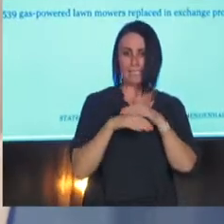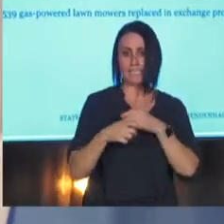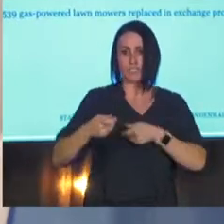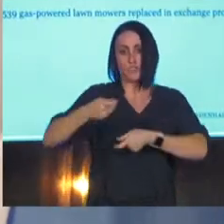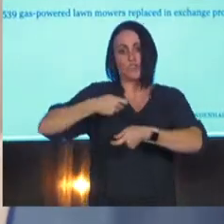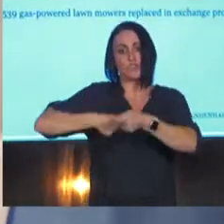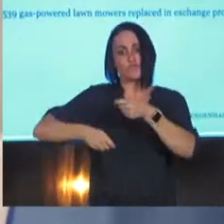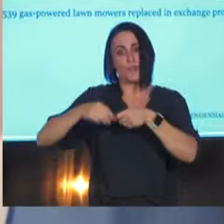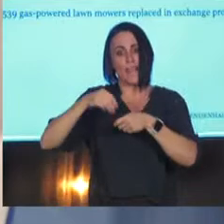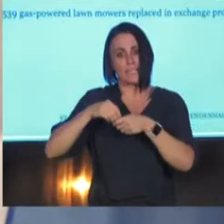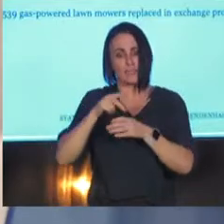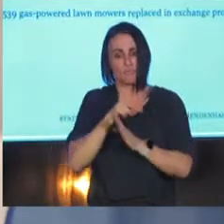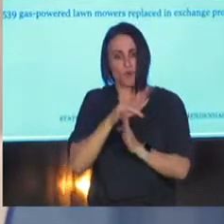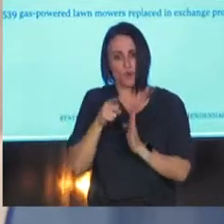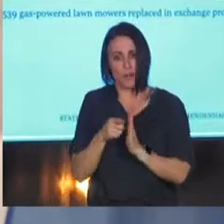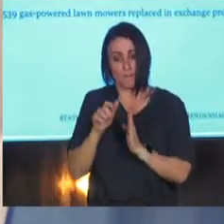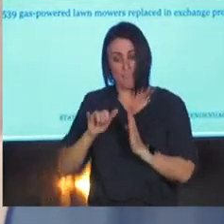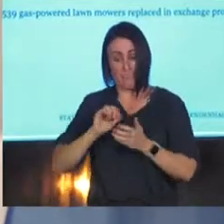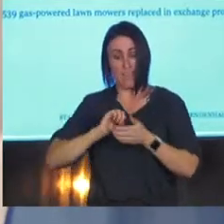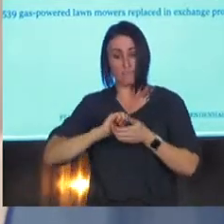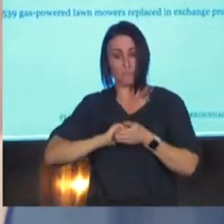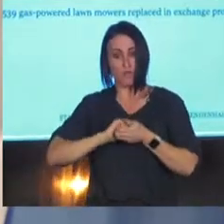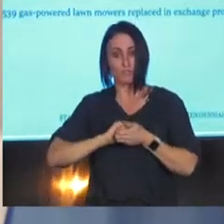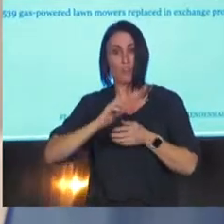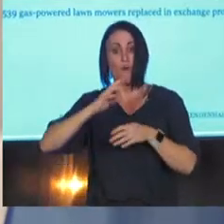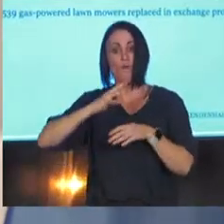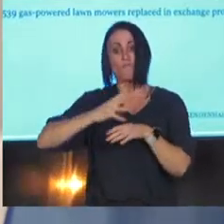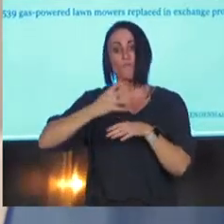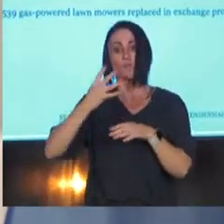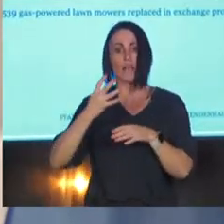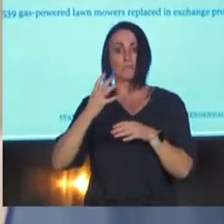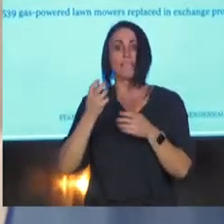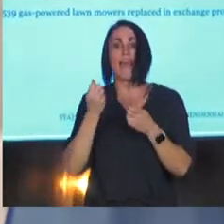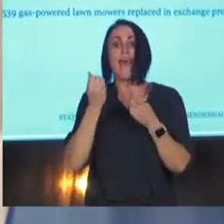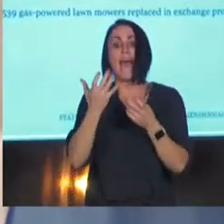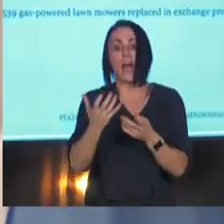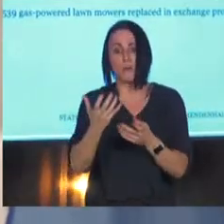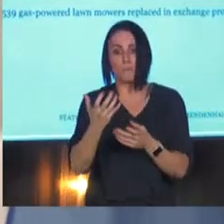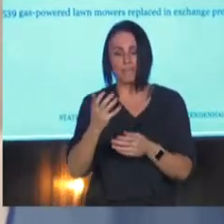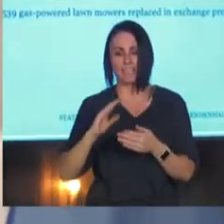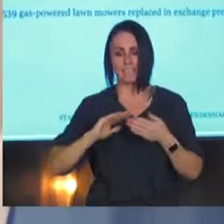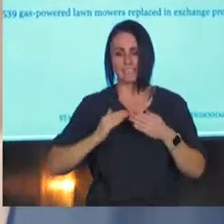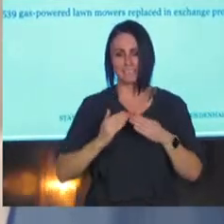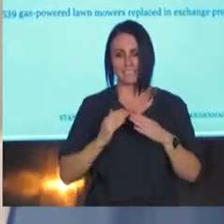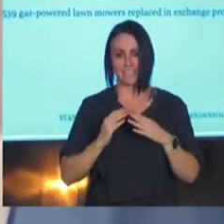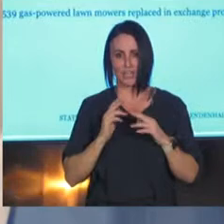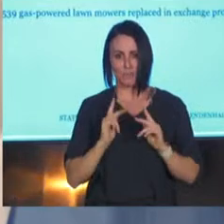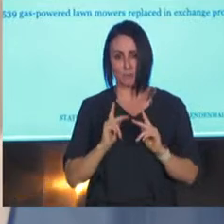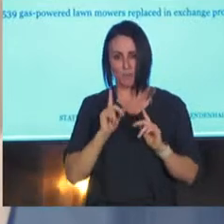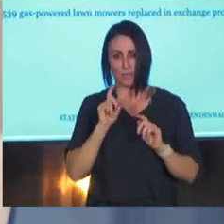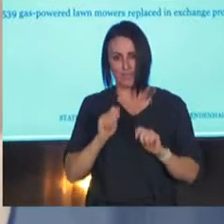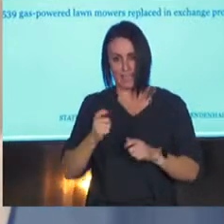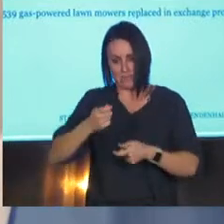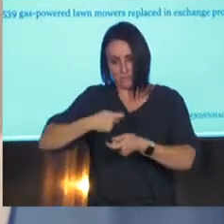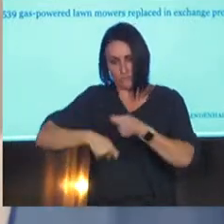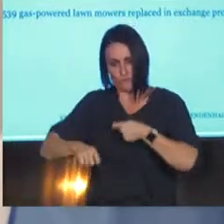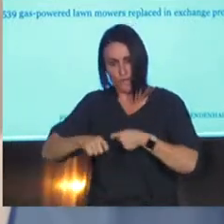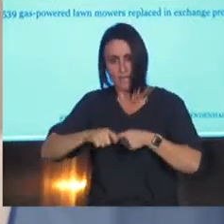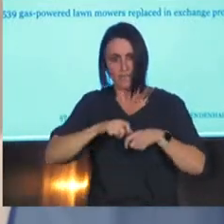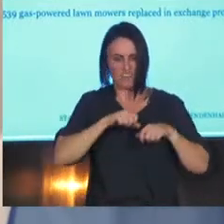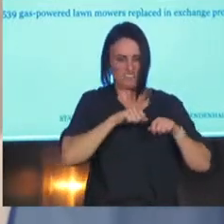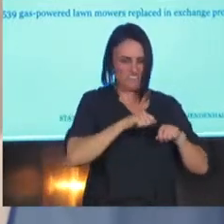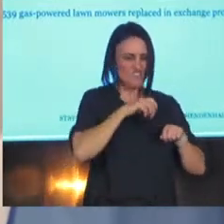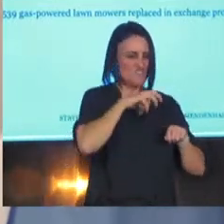program. That partnership has now quadrupled the number of city residents who are able to trade in their polluting lawnmower for a